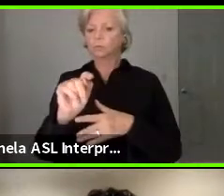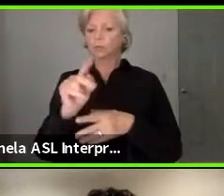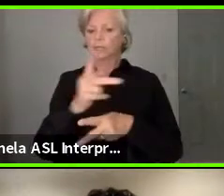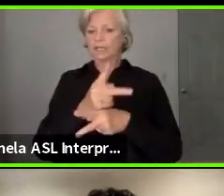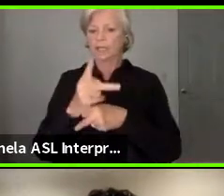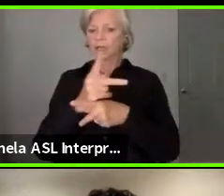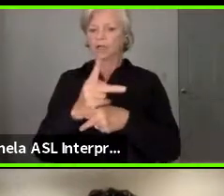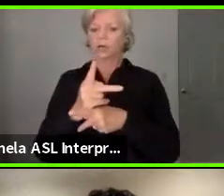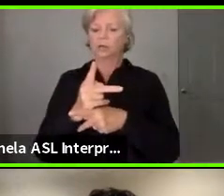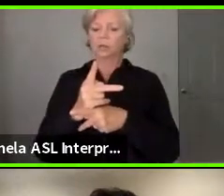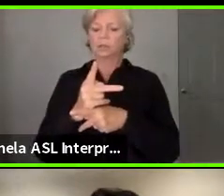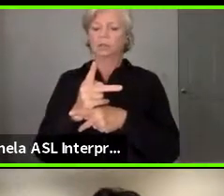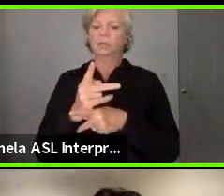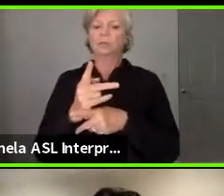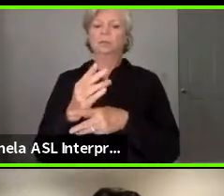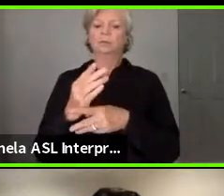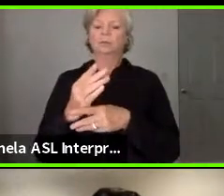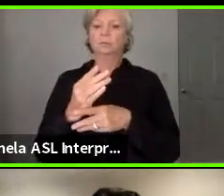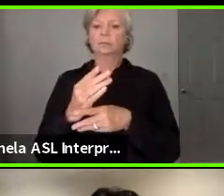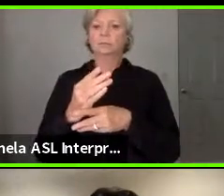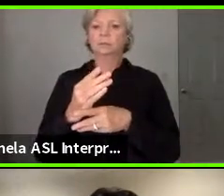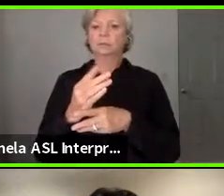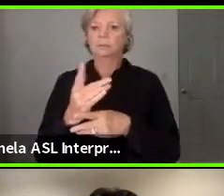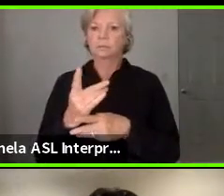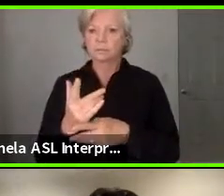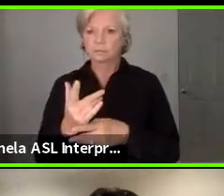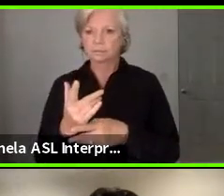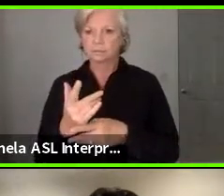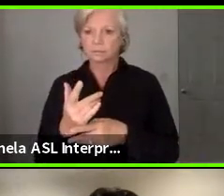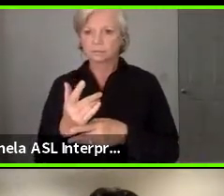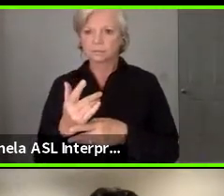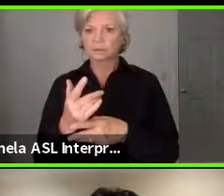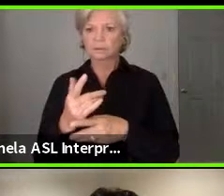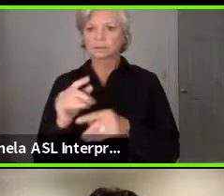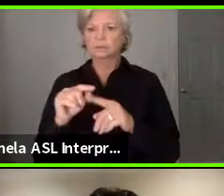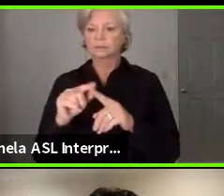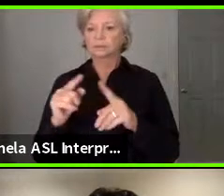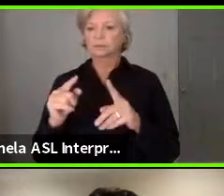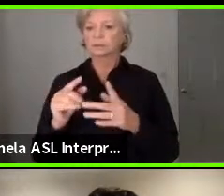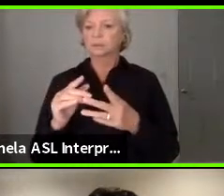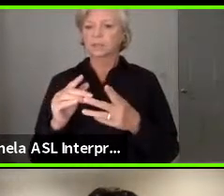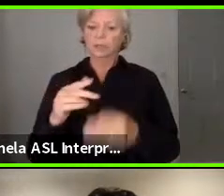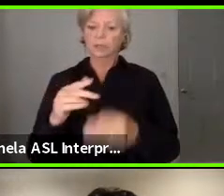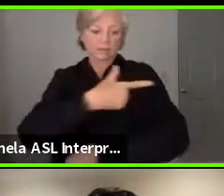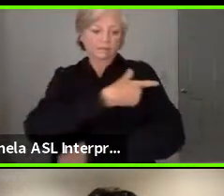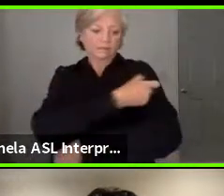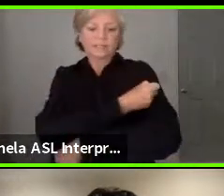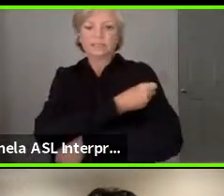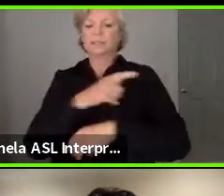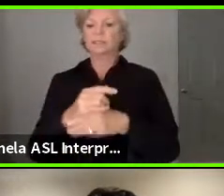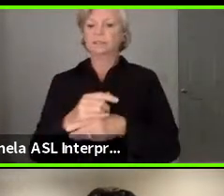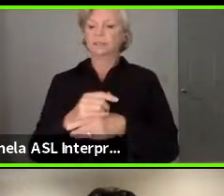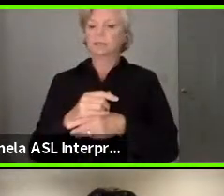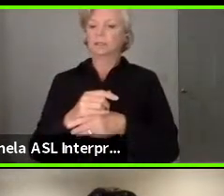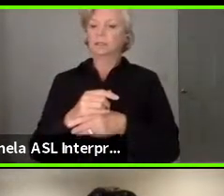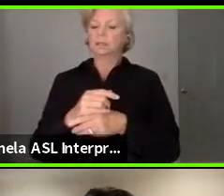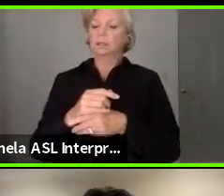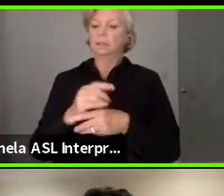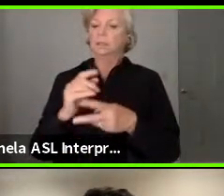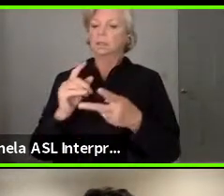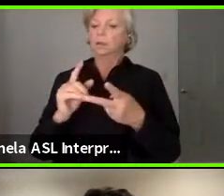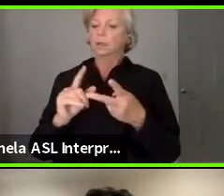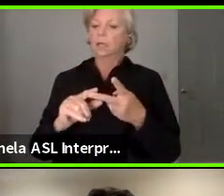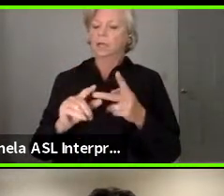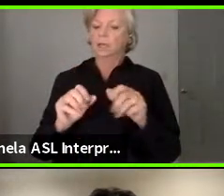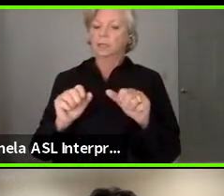about what version of the COVID vaccine they're receiving, and whether, you know,